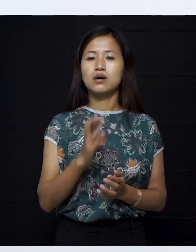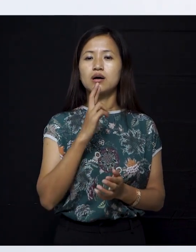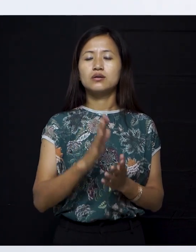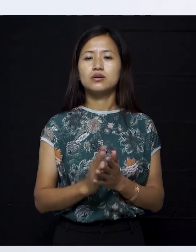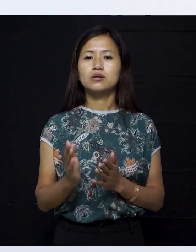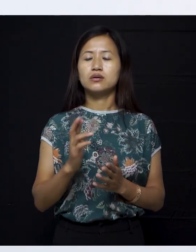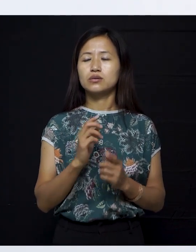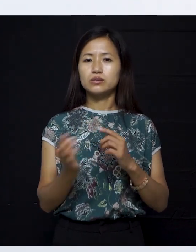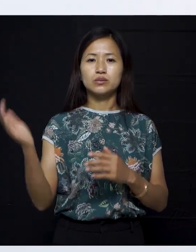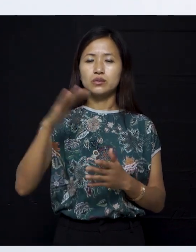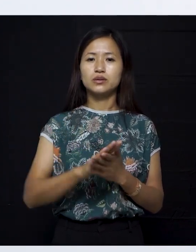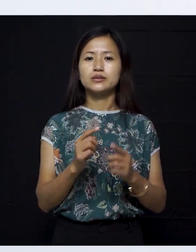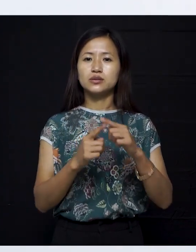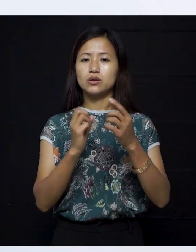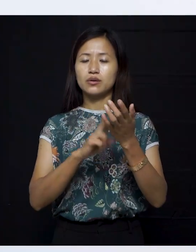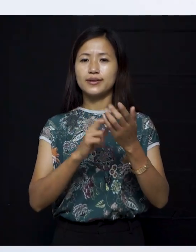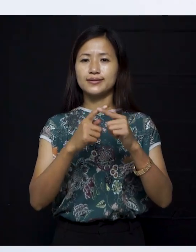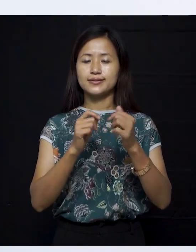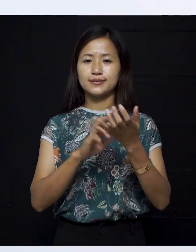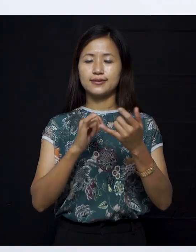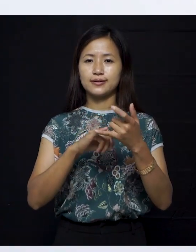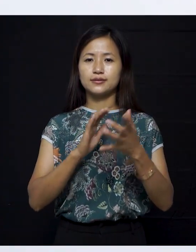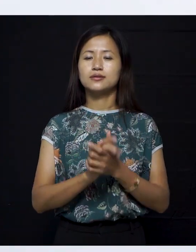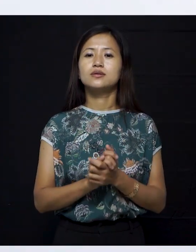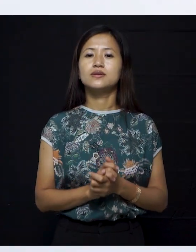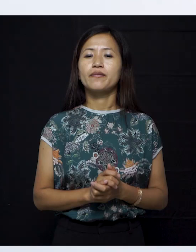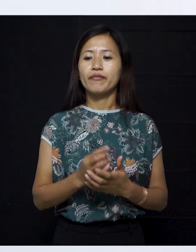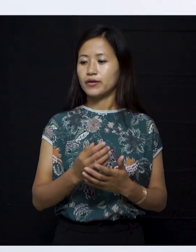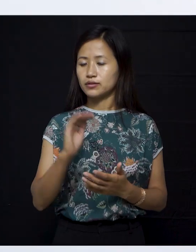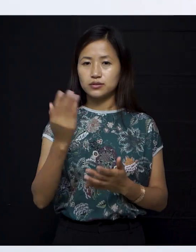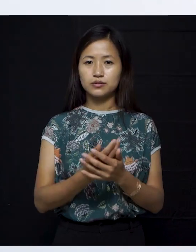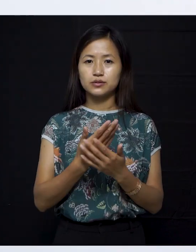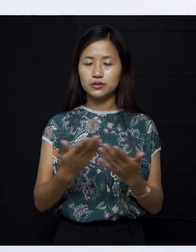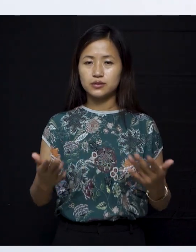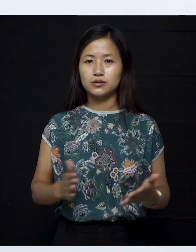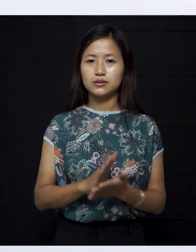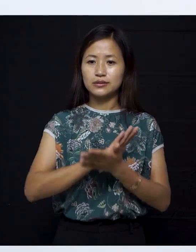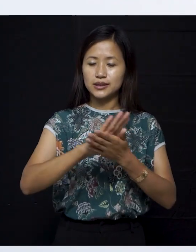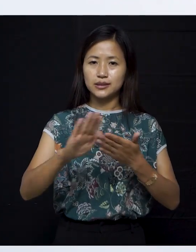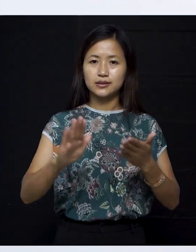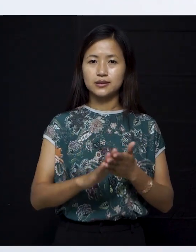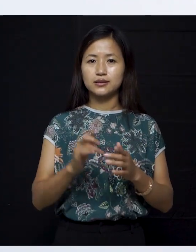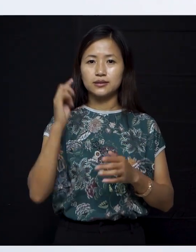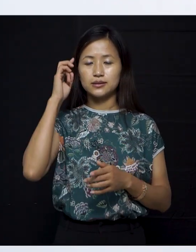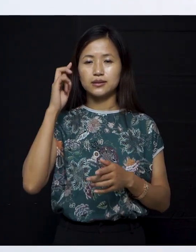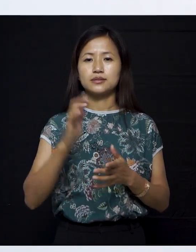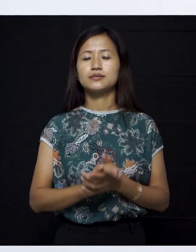called as clauses. It has to depend on somebody else or something else to make complete sense,